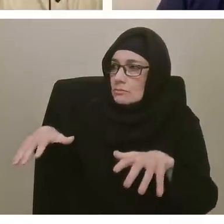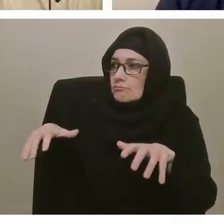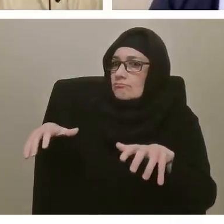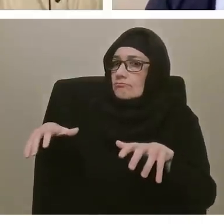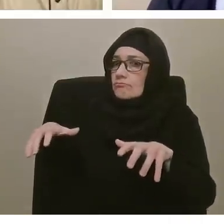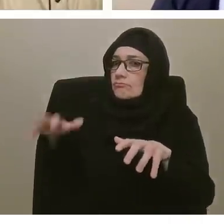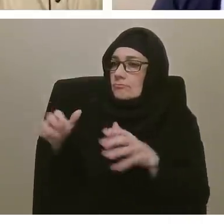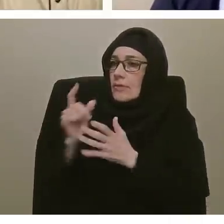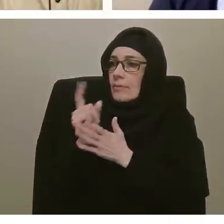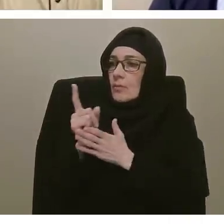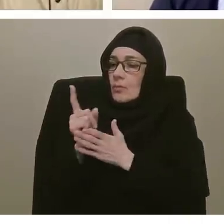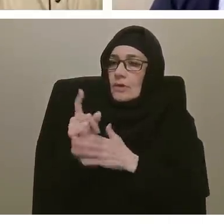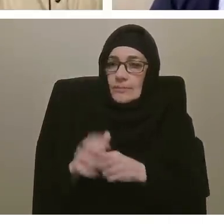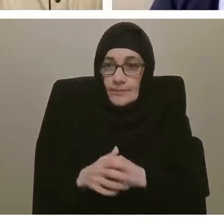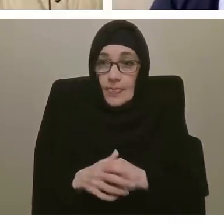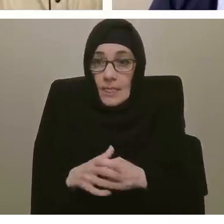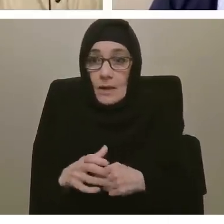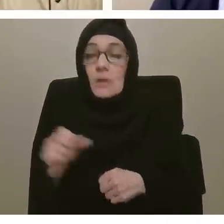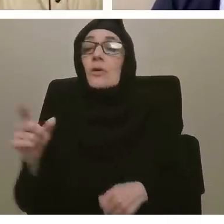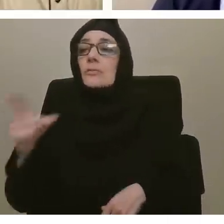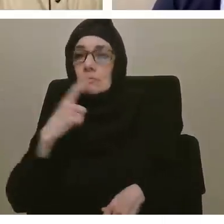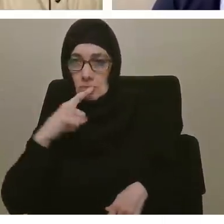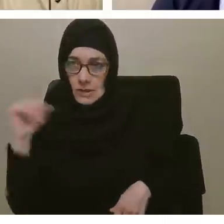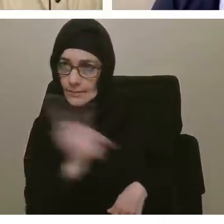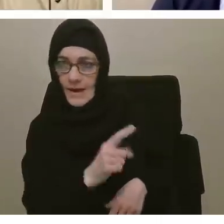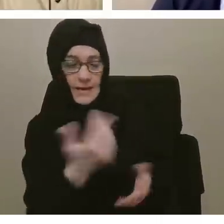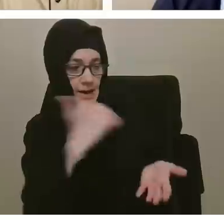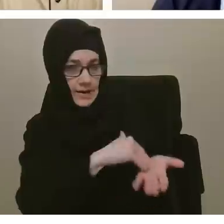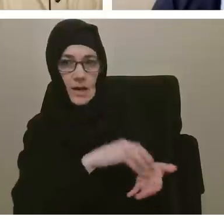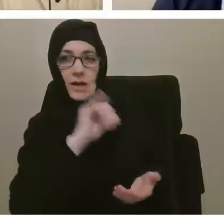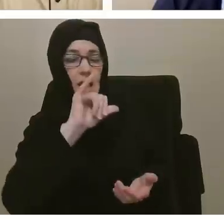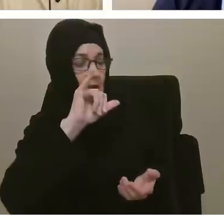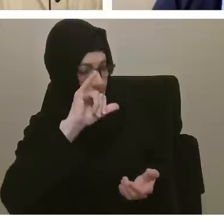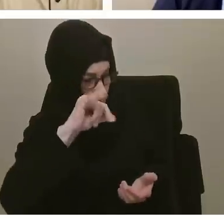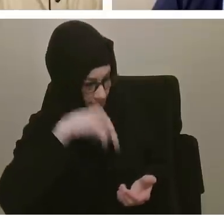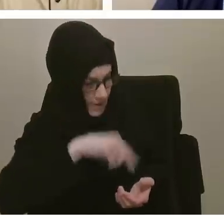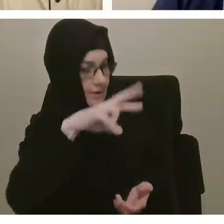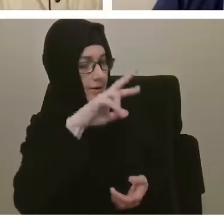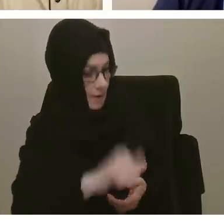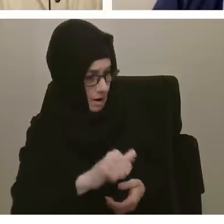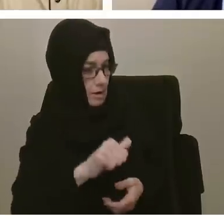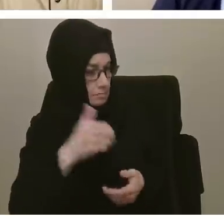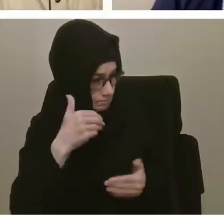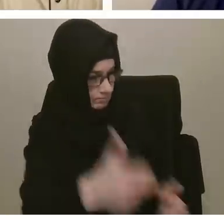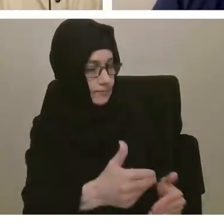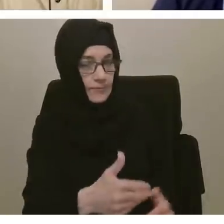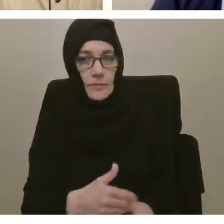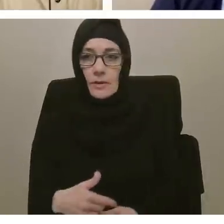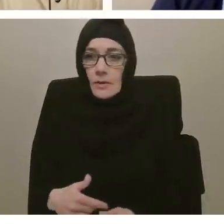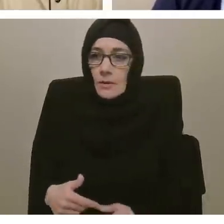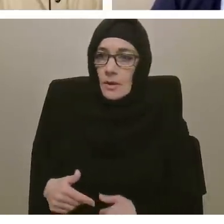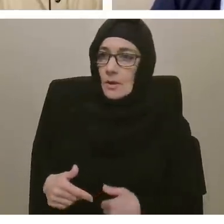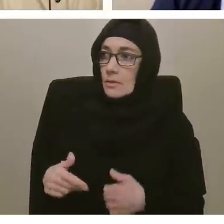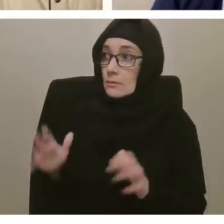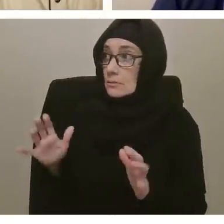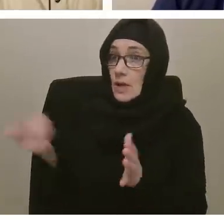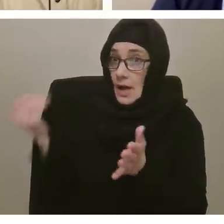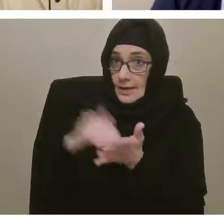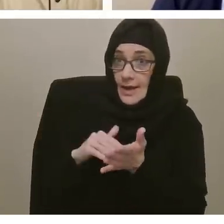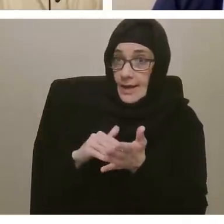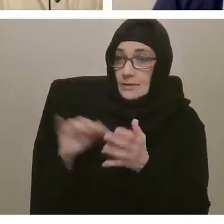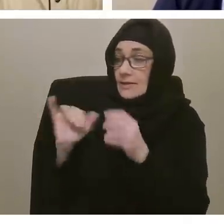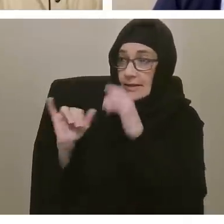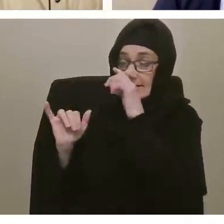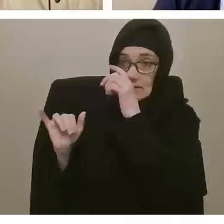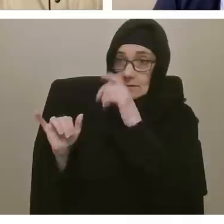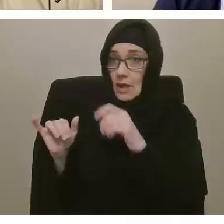so he is commanded again, Iqra. I don't know. I don't know. Ma ana biqari. He's negating himself,